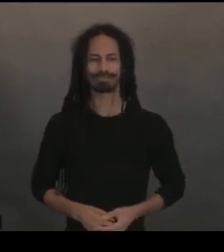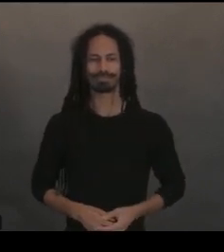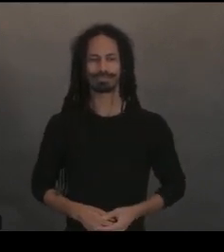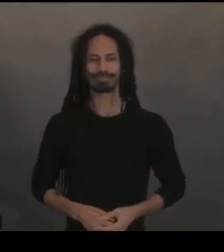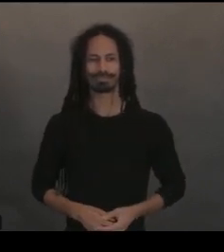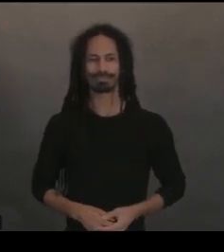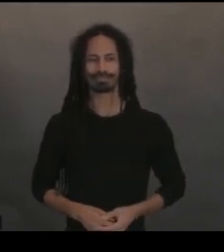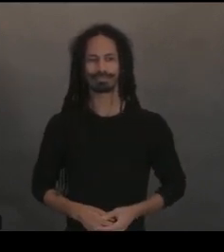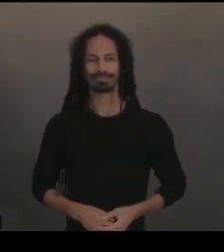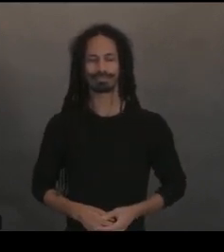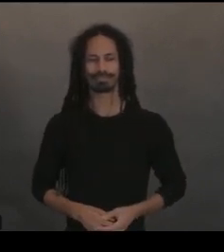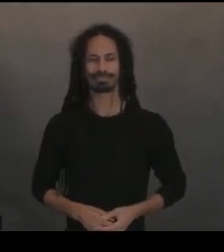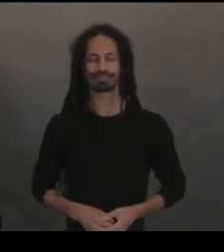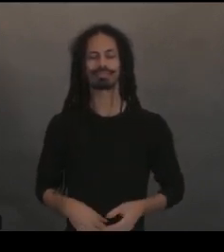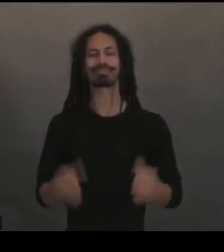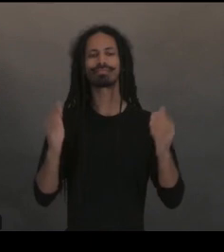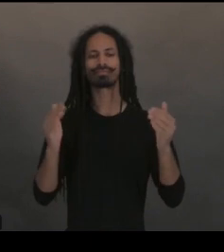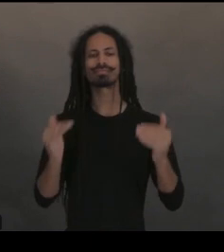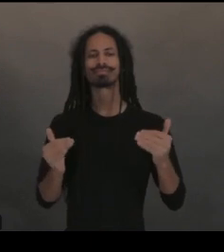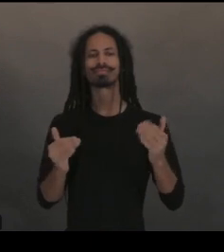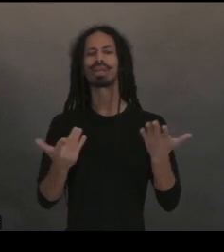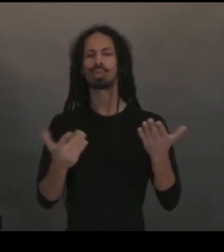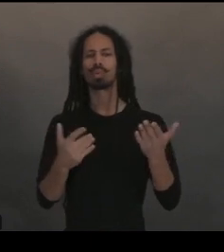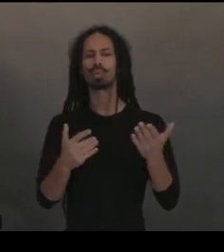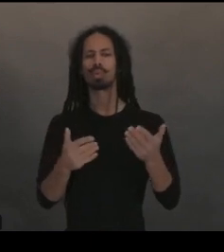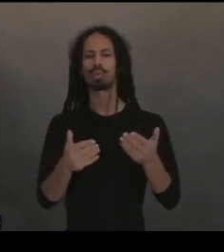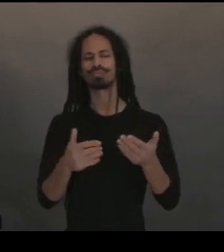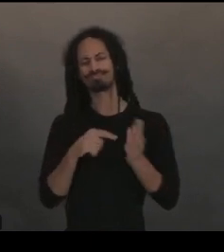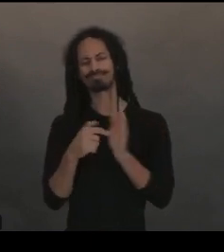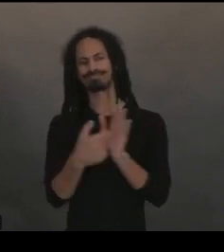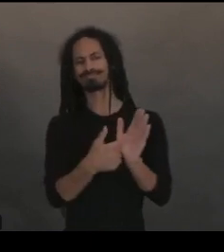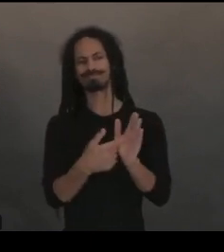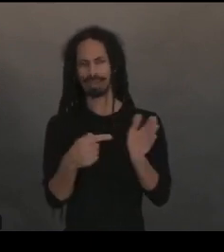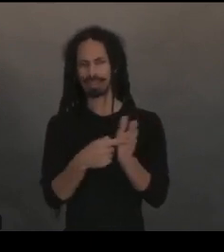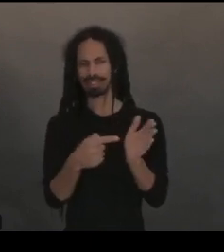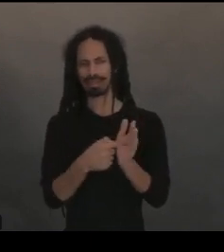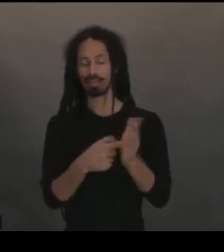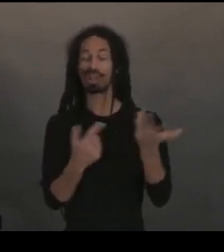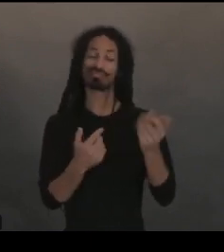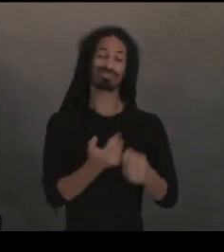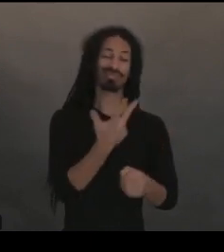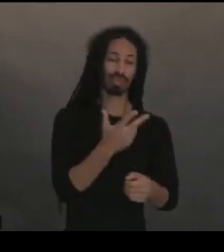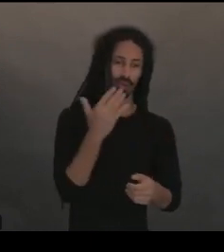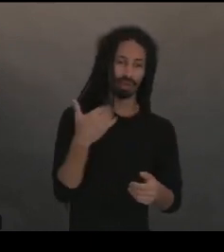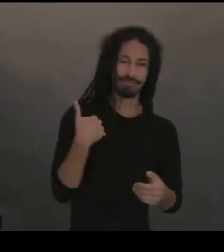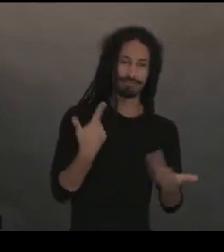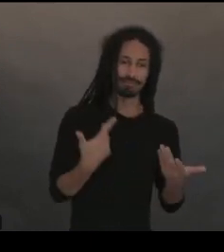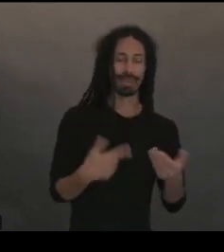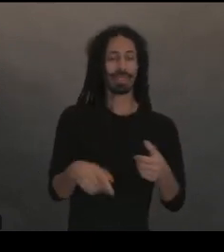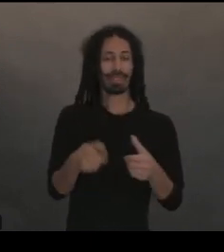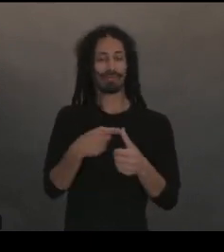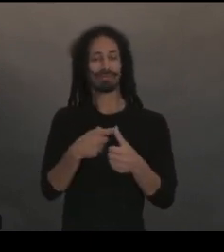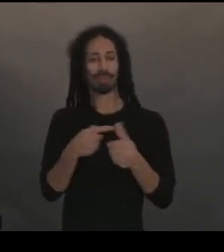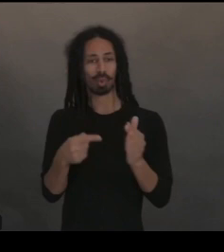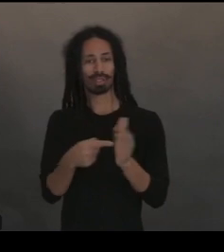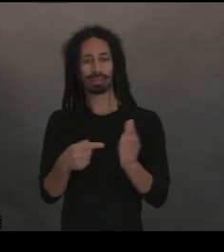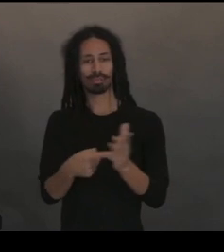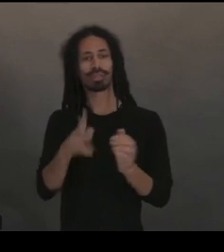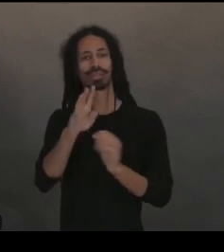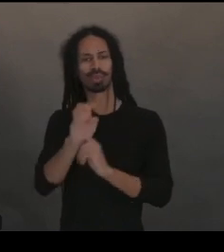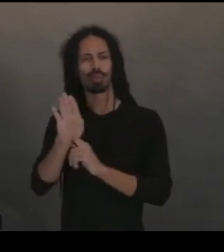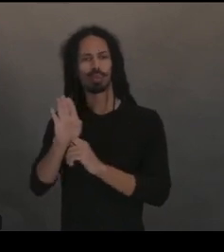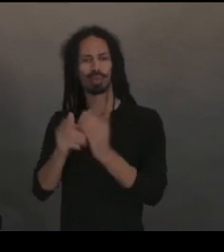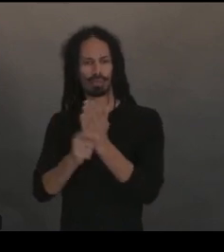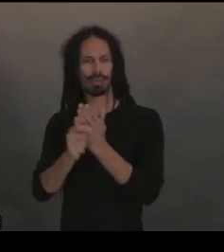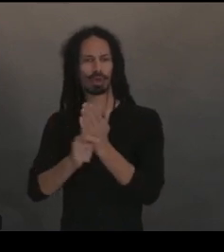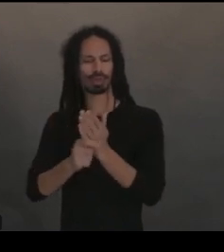So let's go through an example. We're going to go through 2 examples today. And the first one is of a web article.